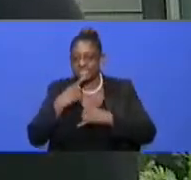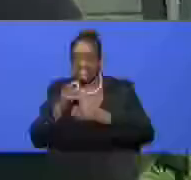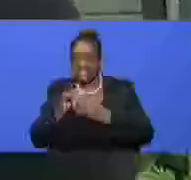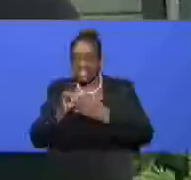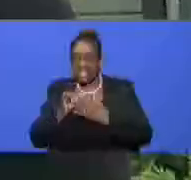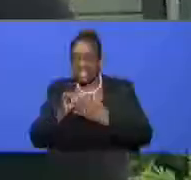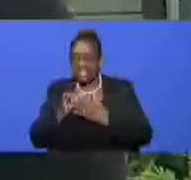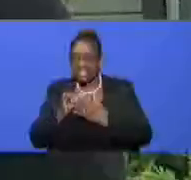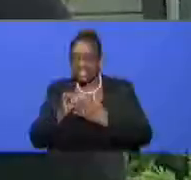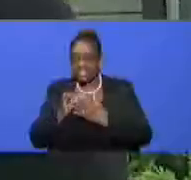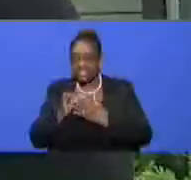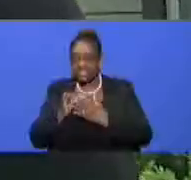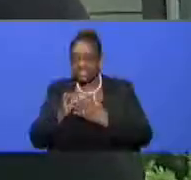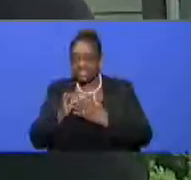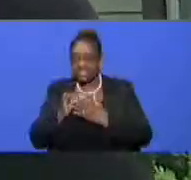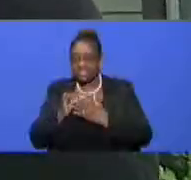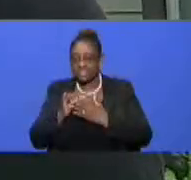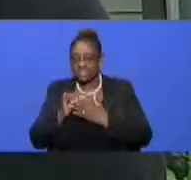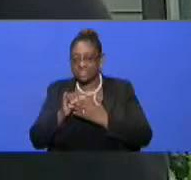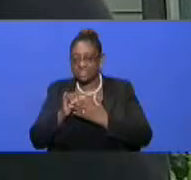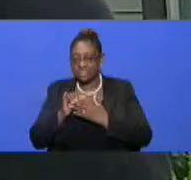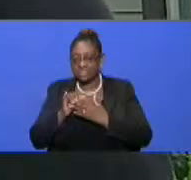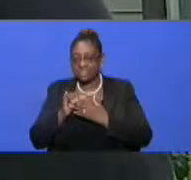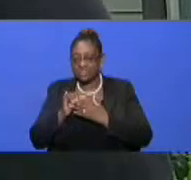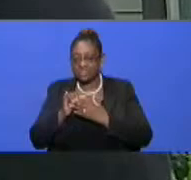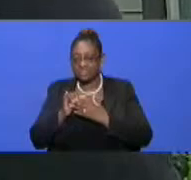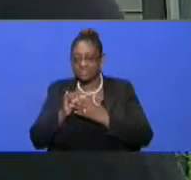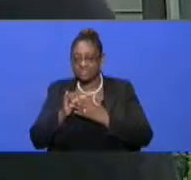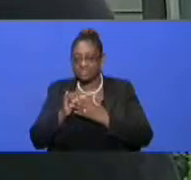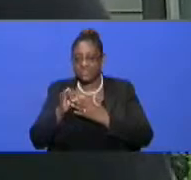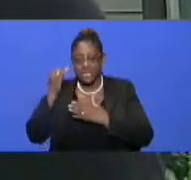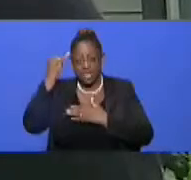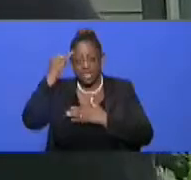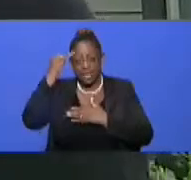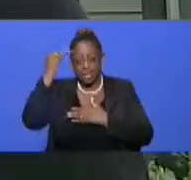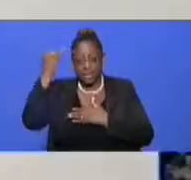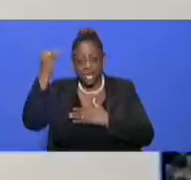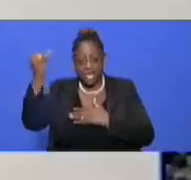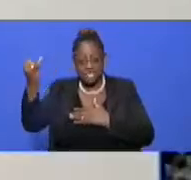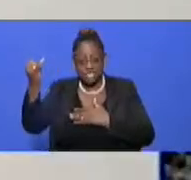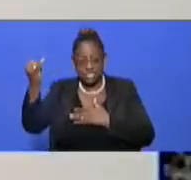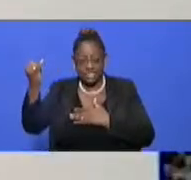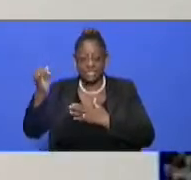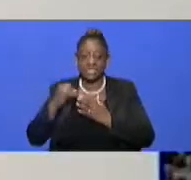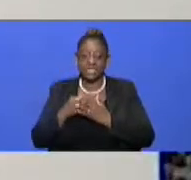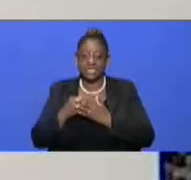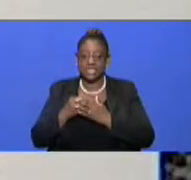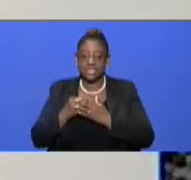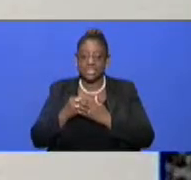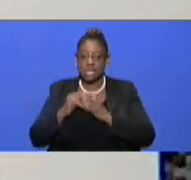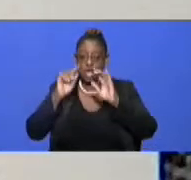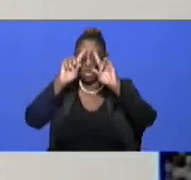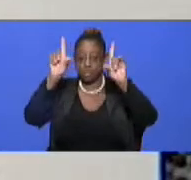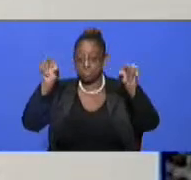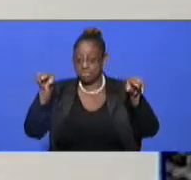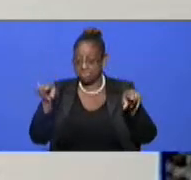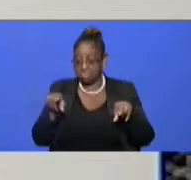are sort of, I'm imagining an archive of